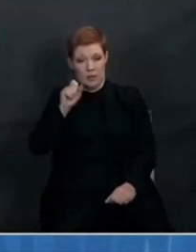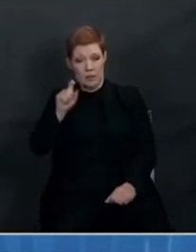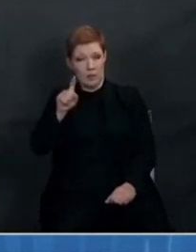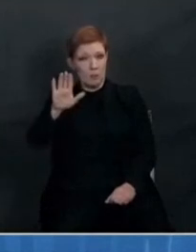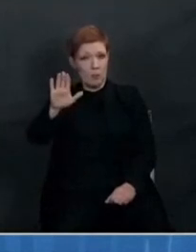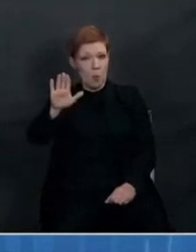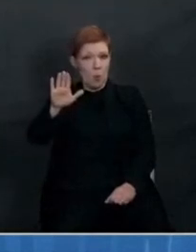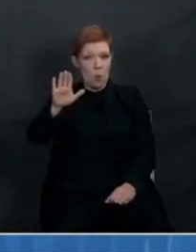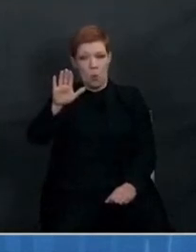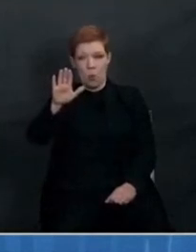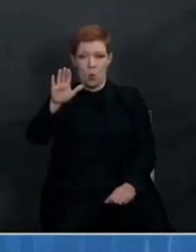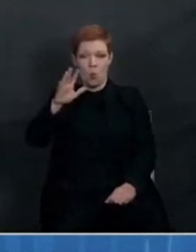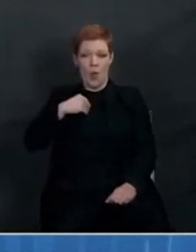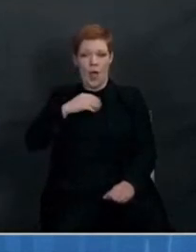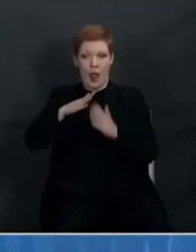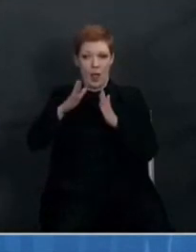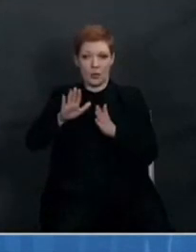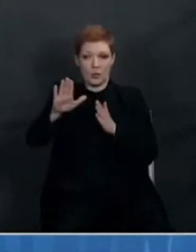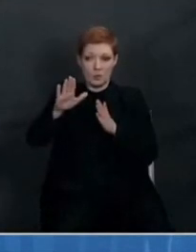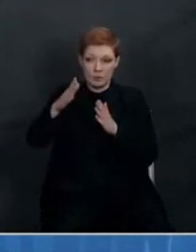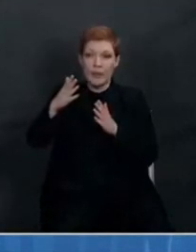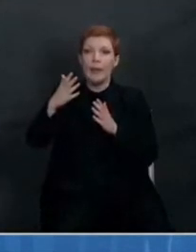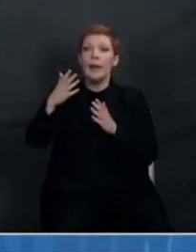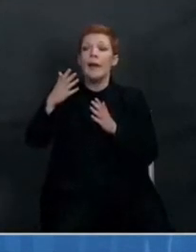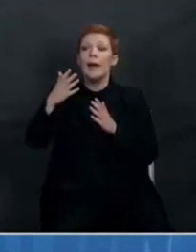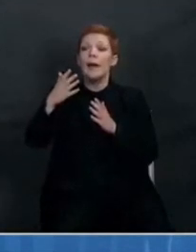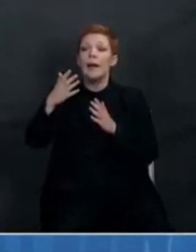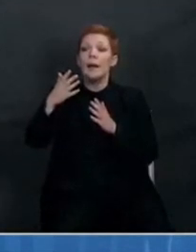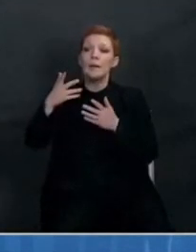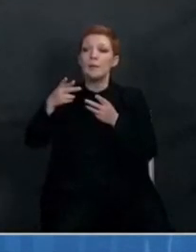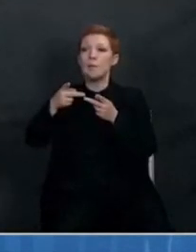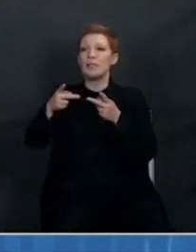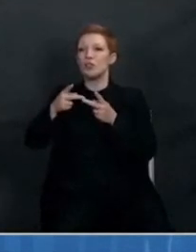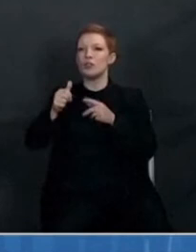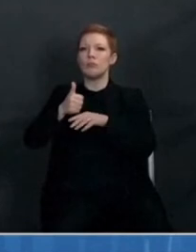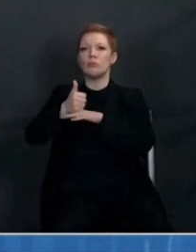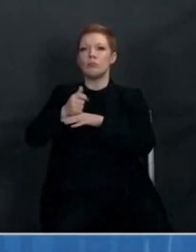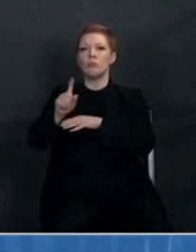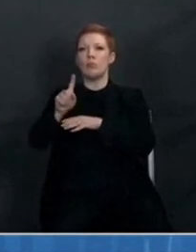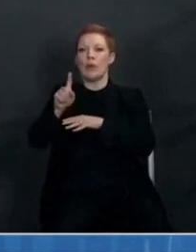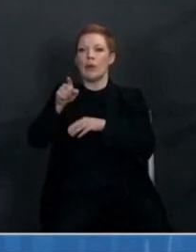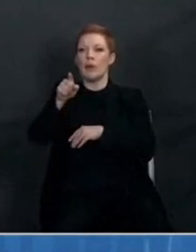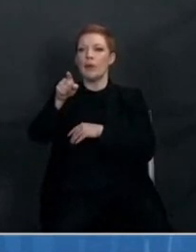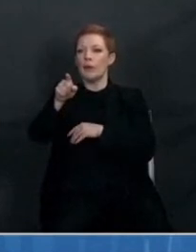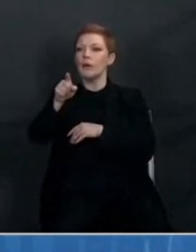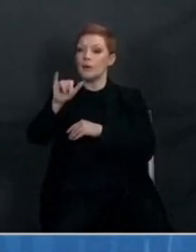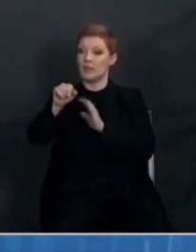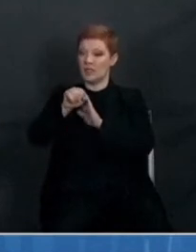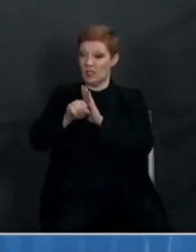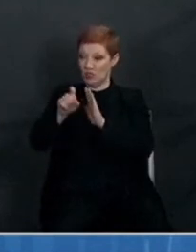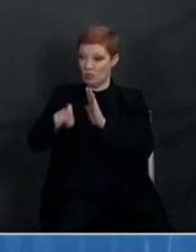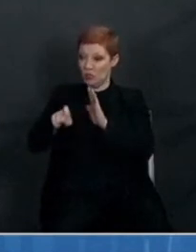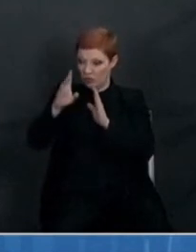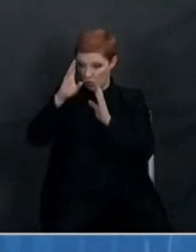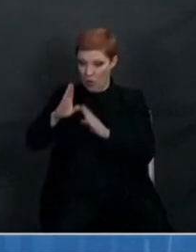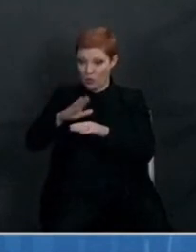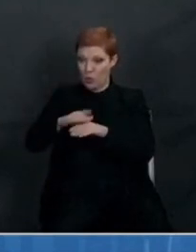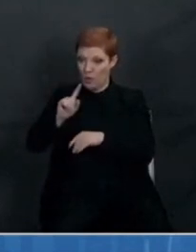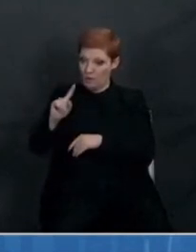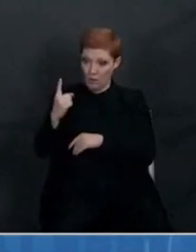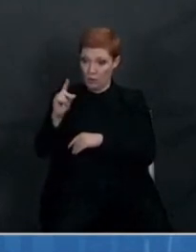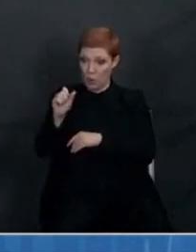on some of the interviews we've heard of whether states should be focusing on just a single first dose and getting as many people vaccinated